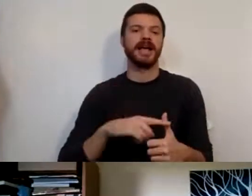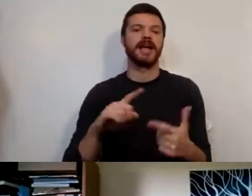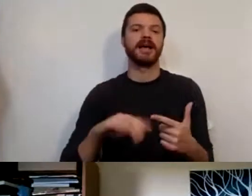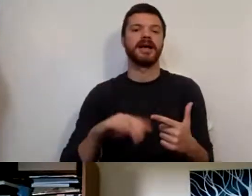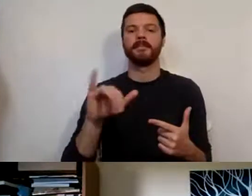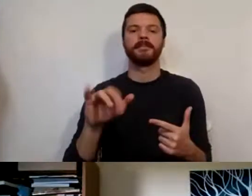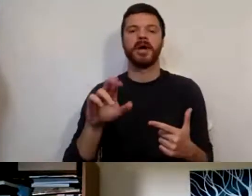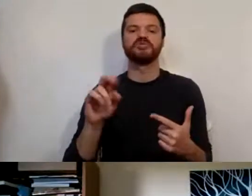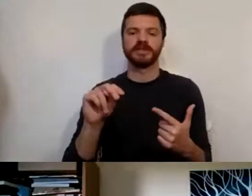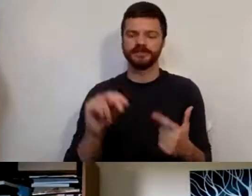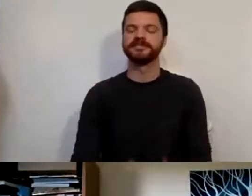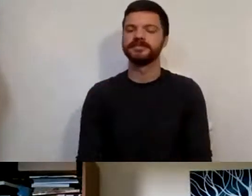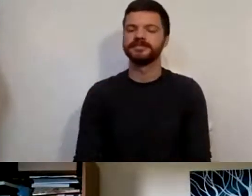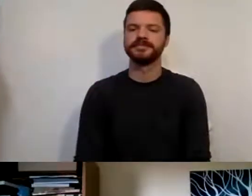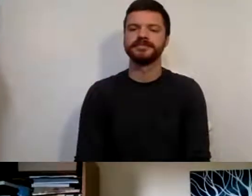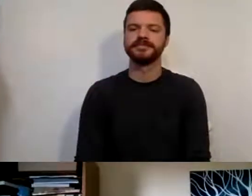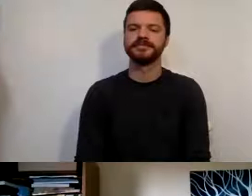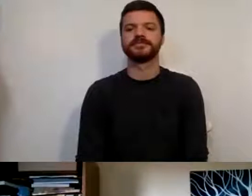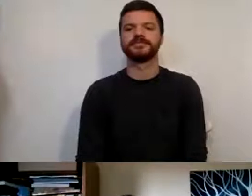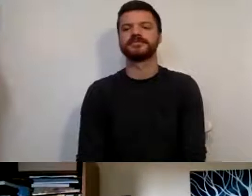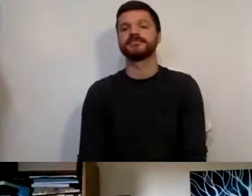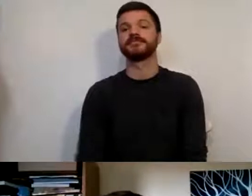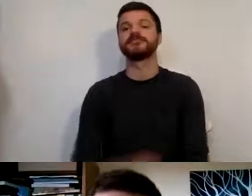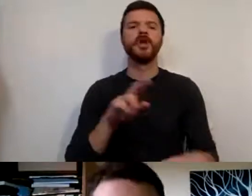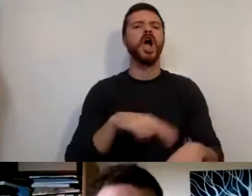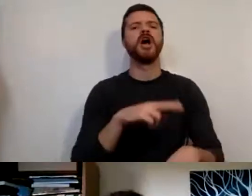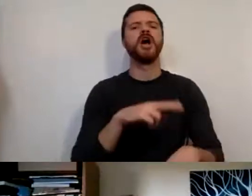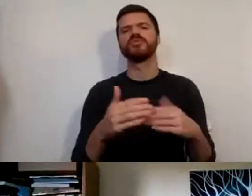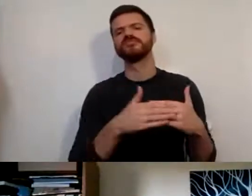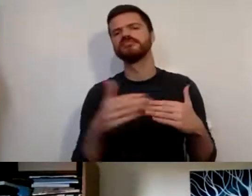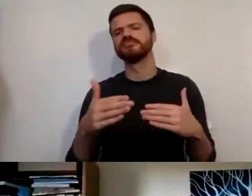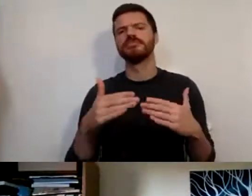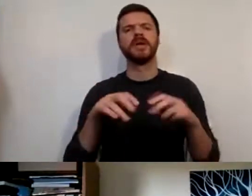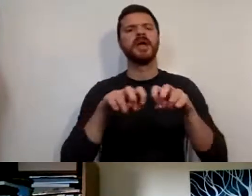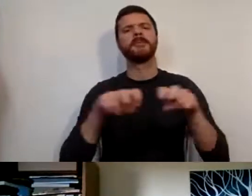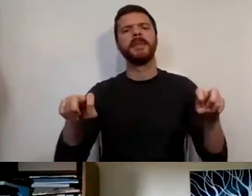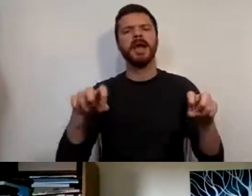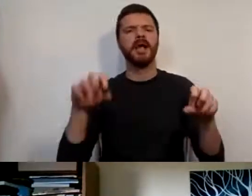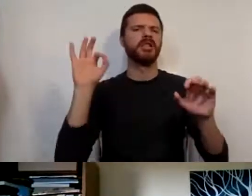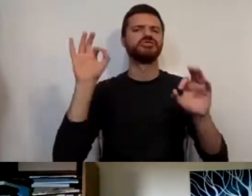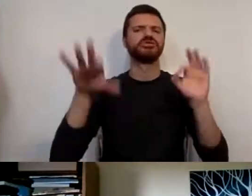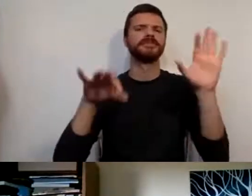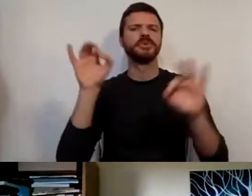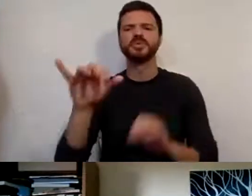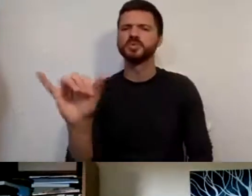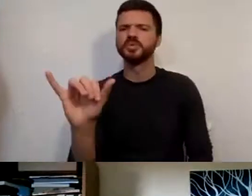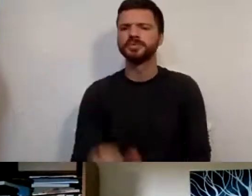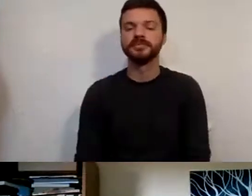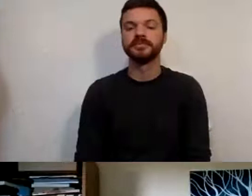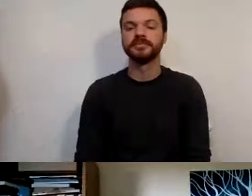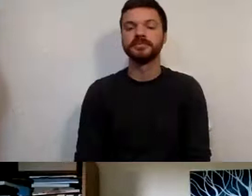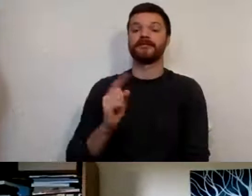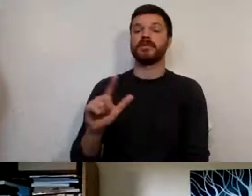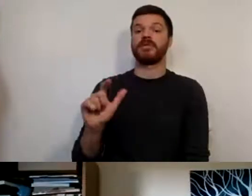Byron. And of course, we want the rest of the panel to contribute as well. I'd like to first see if Laura